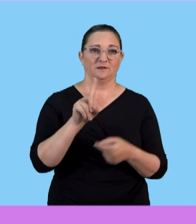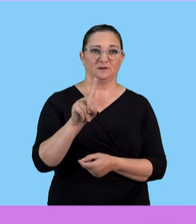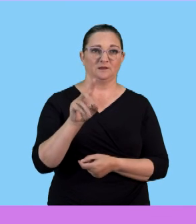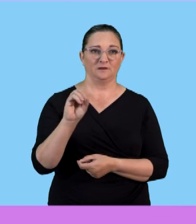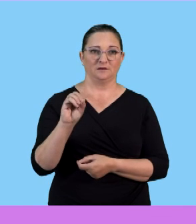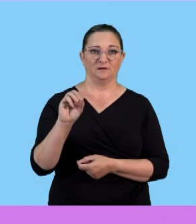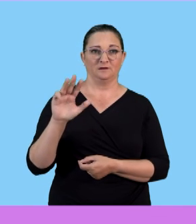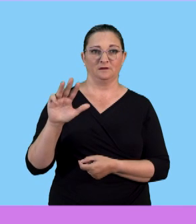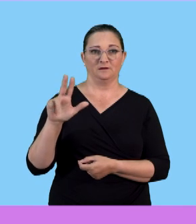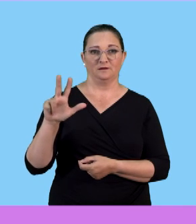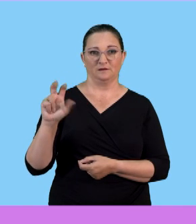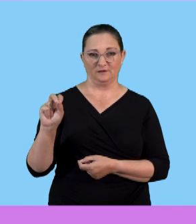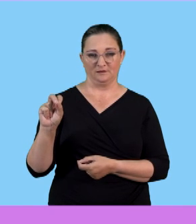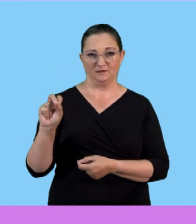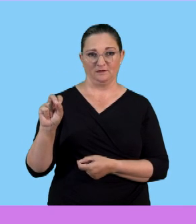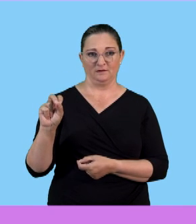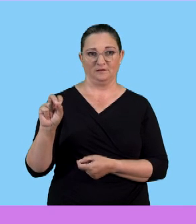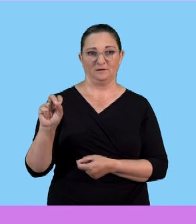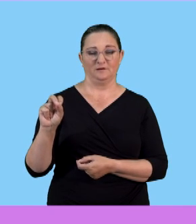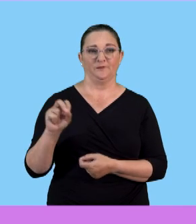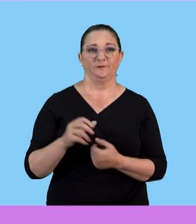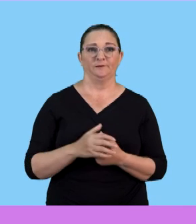6,500 plus